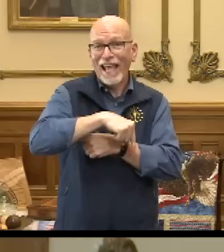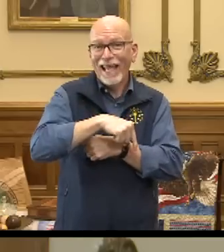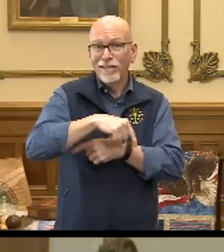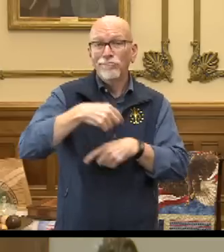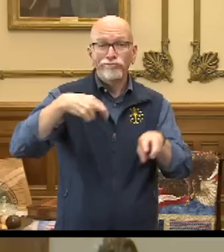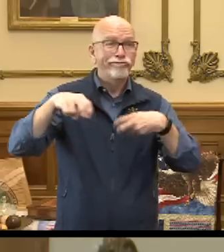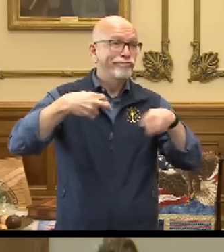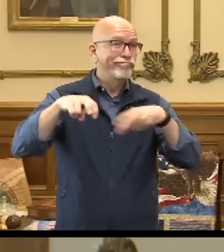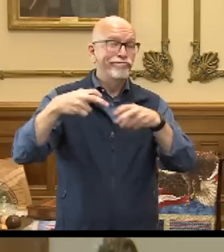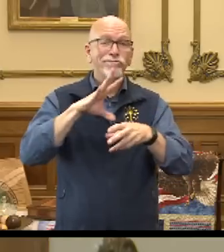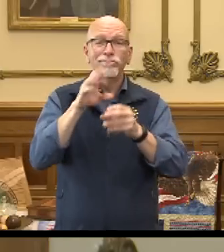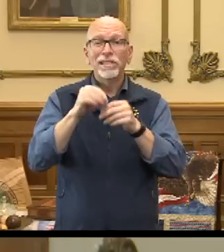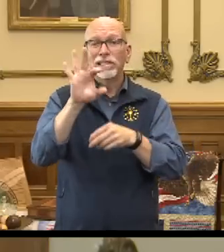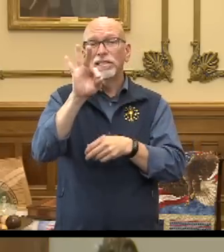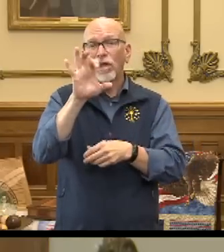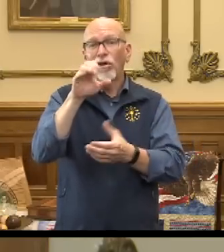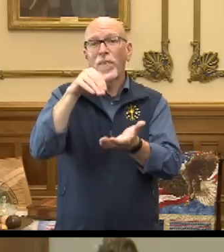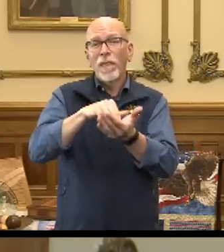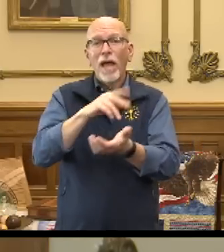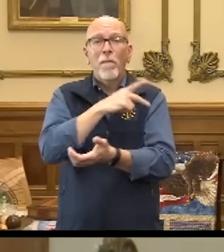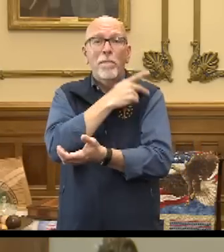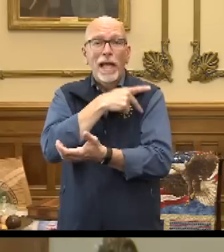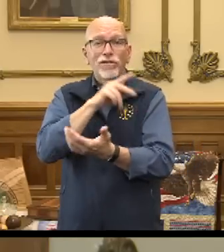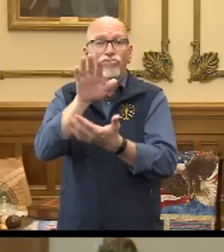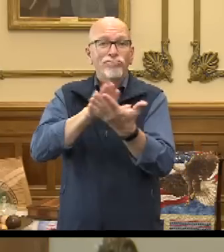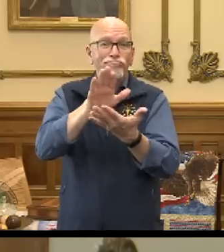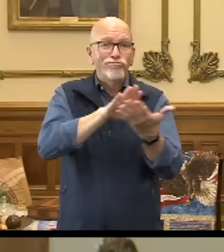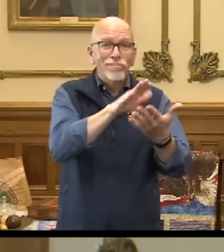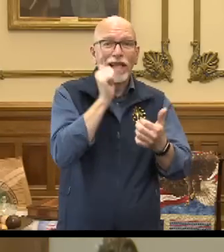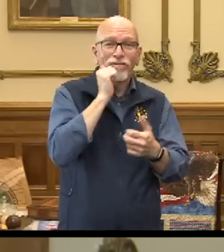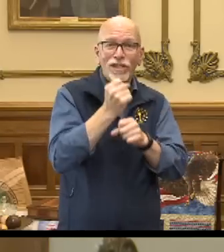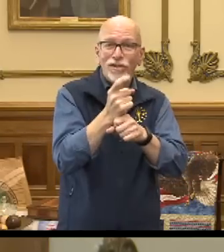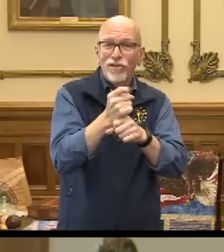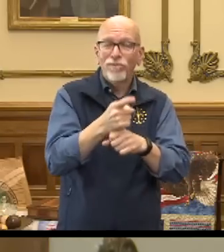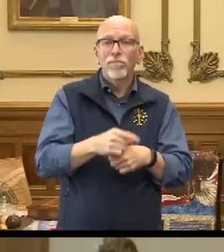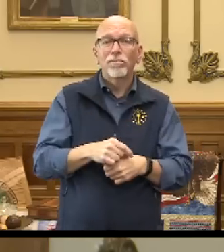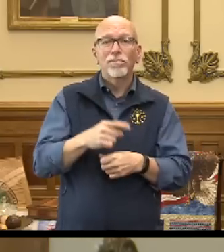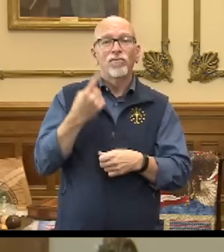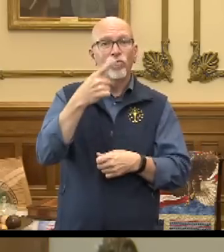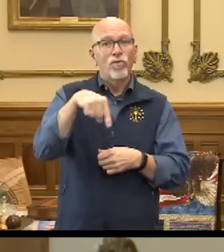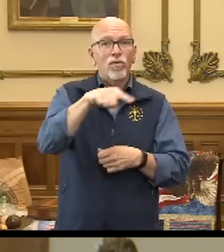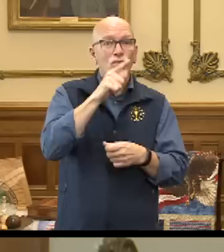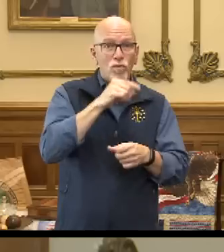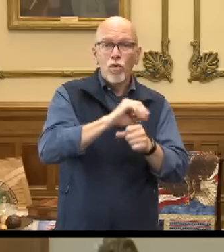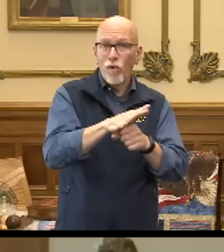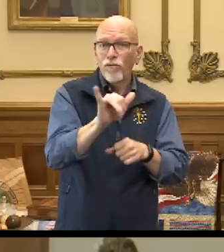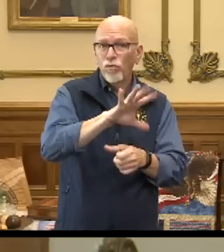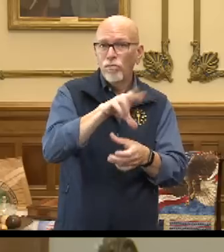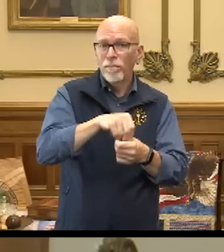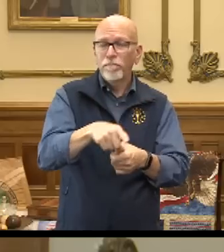totaling nearly 900,000 patient encounters per year, even for those with COVID-like symptoms.